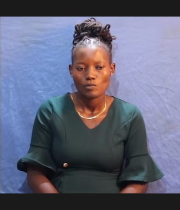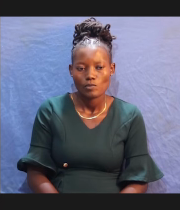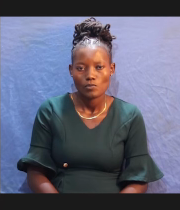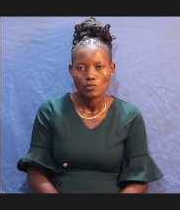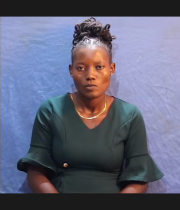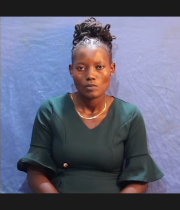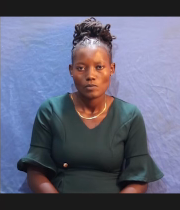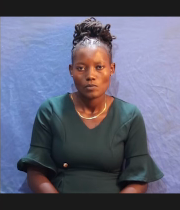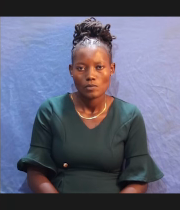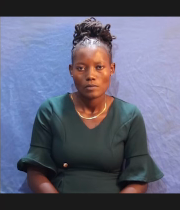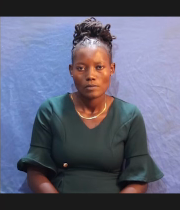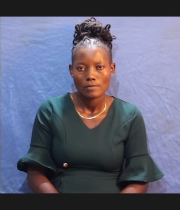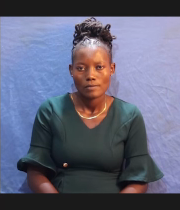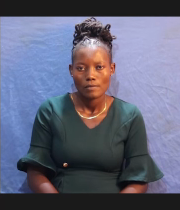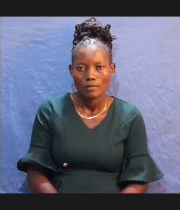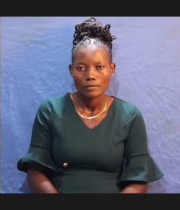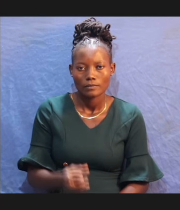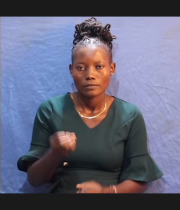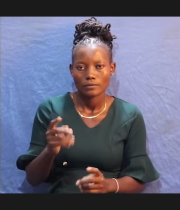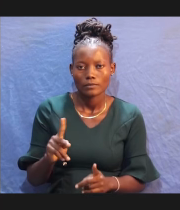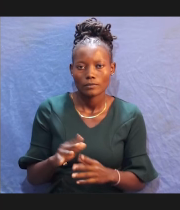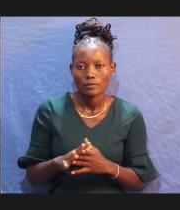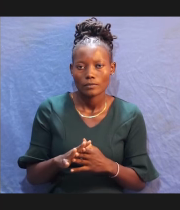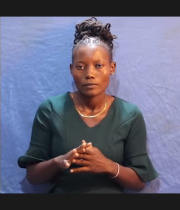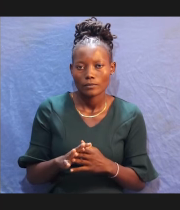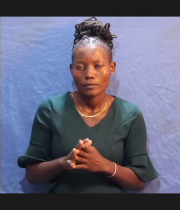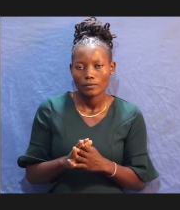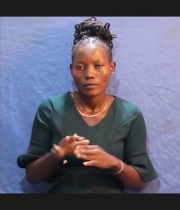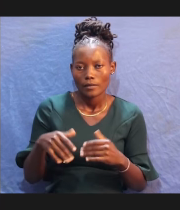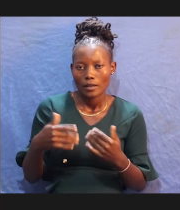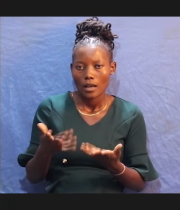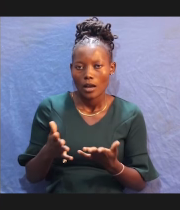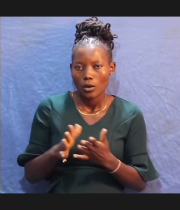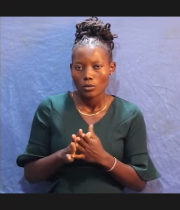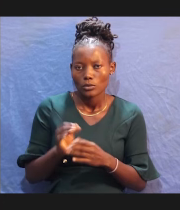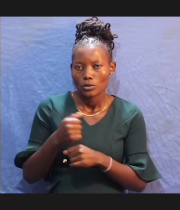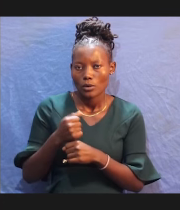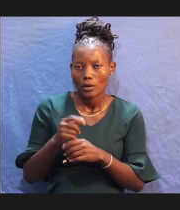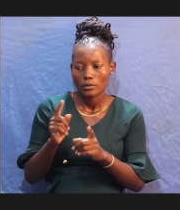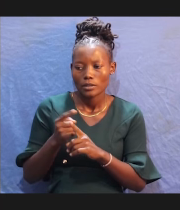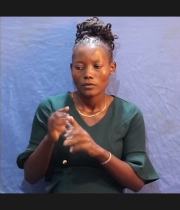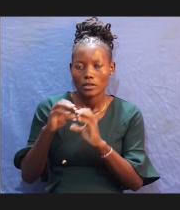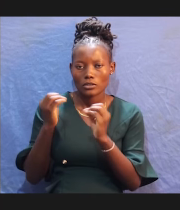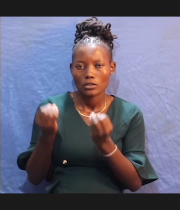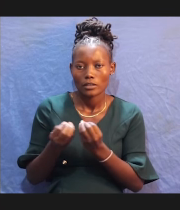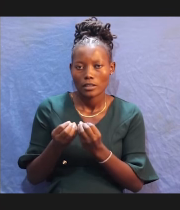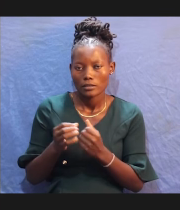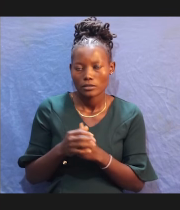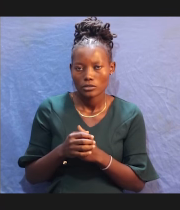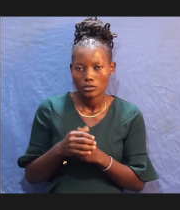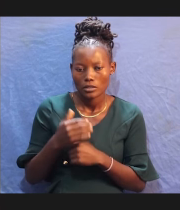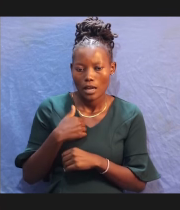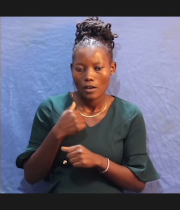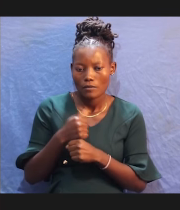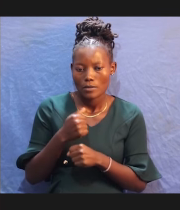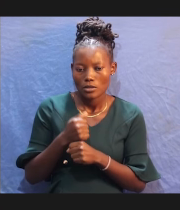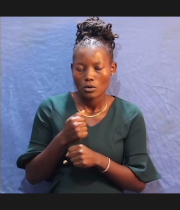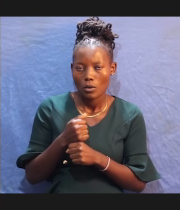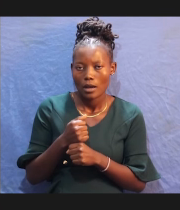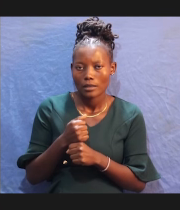sport for development. Okay, so how do profit-oriented organizations? I have been working also